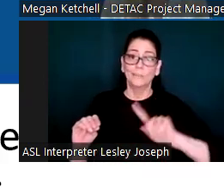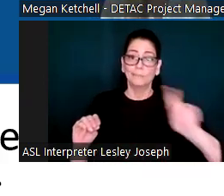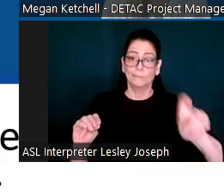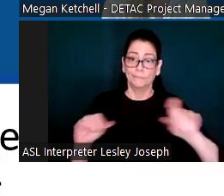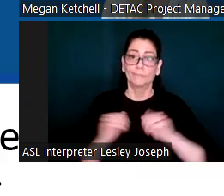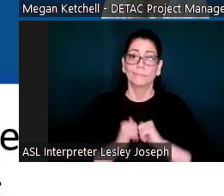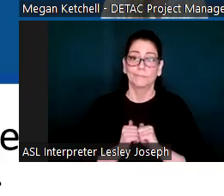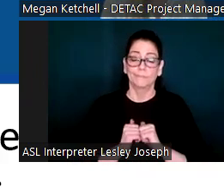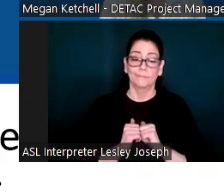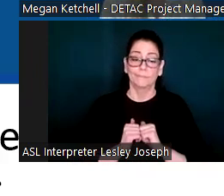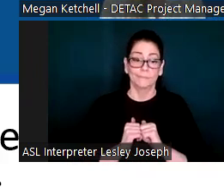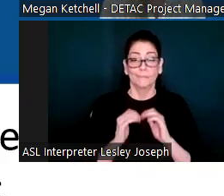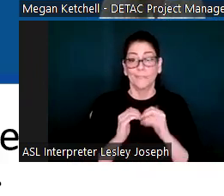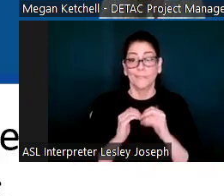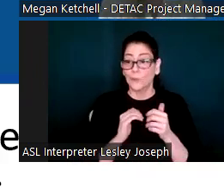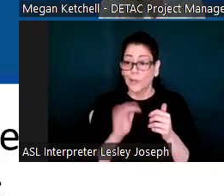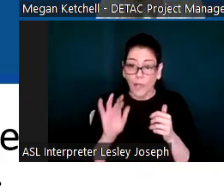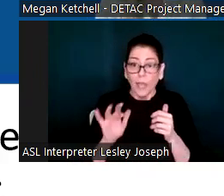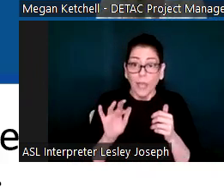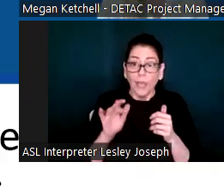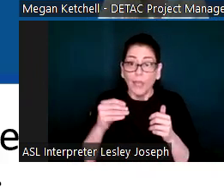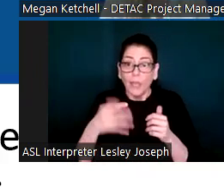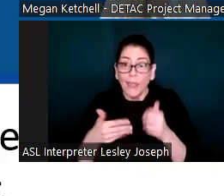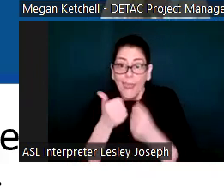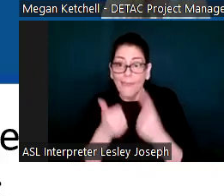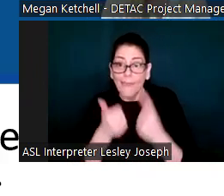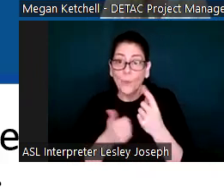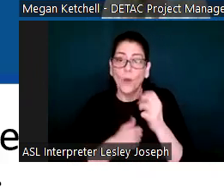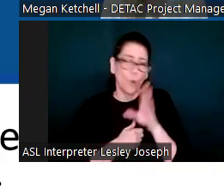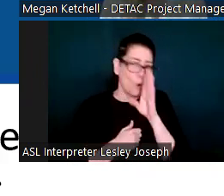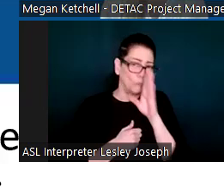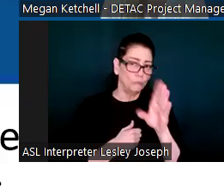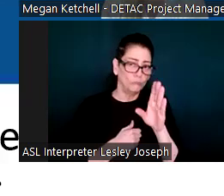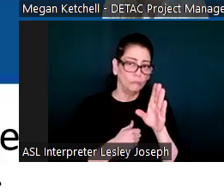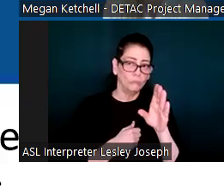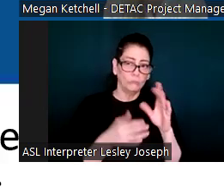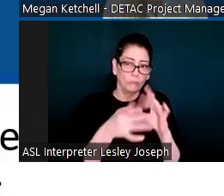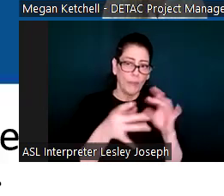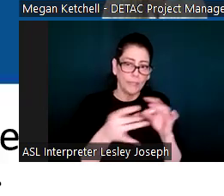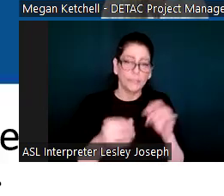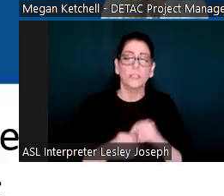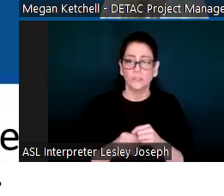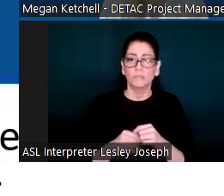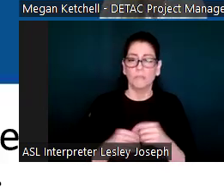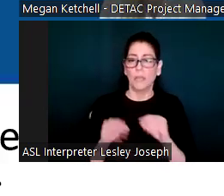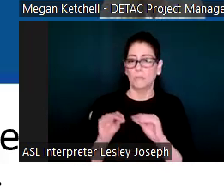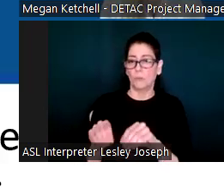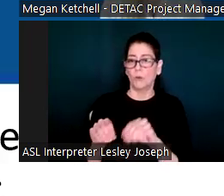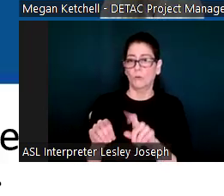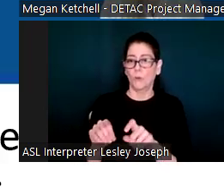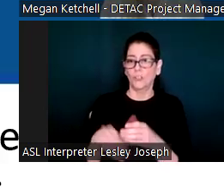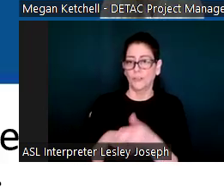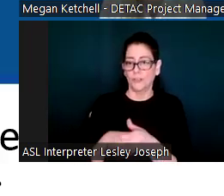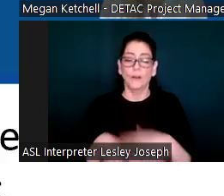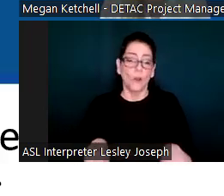clicking either everyone or hosts and panelists, and you can submit questions there. And then last but not least, we also have the